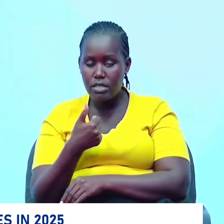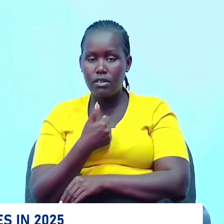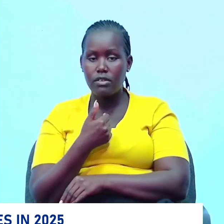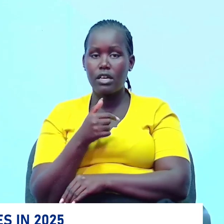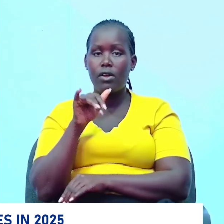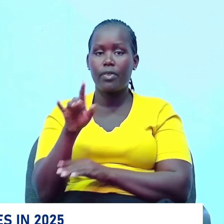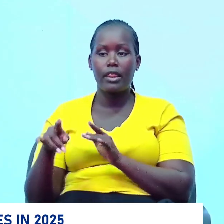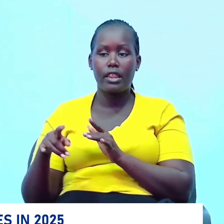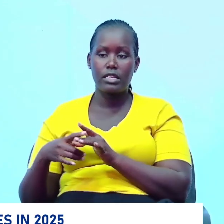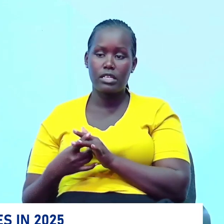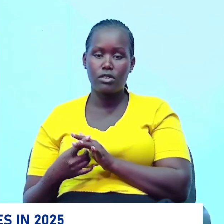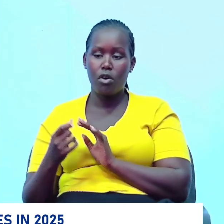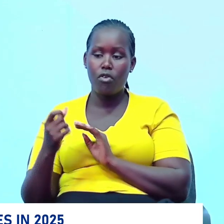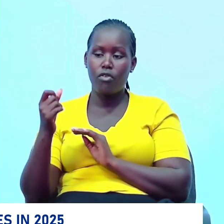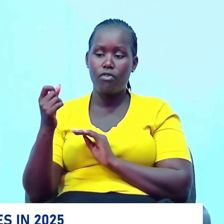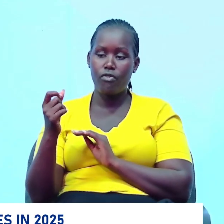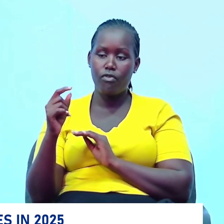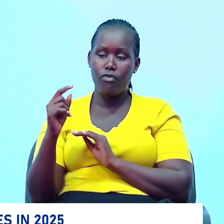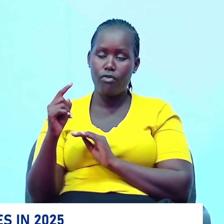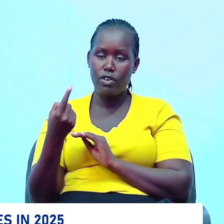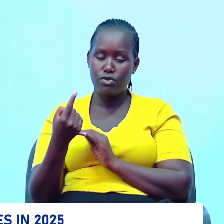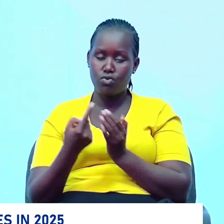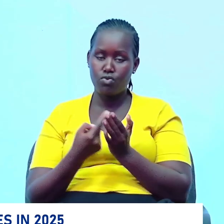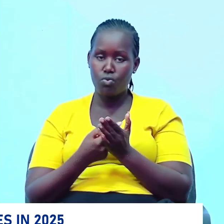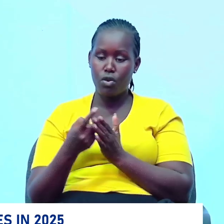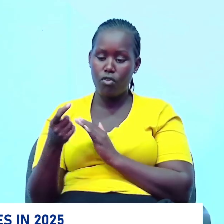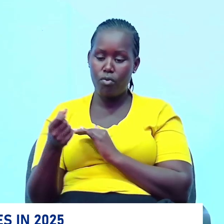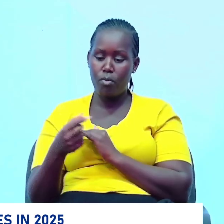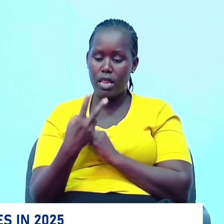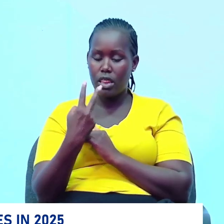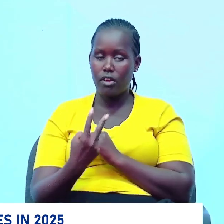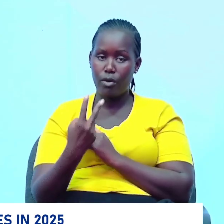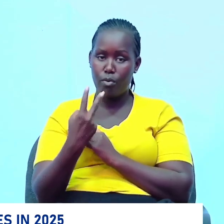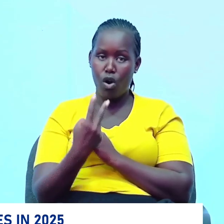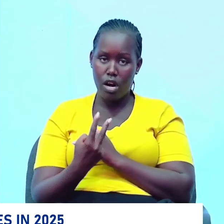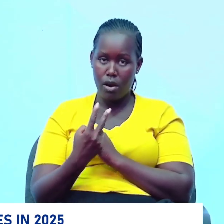beginning of the first week of February, the issue of congestion will not be.